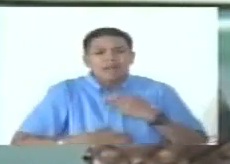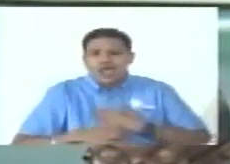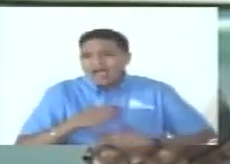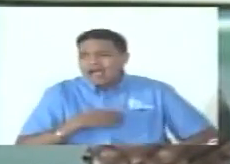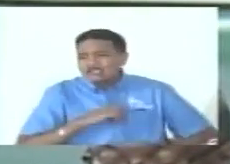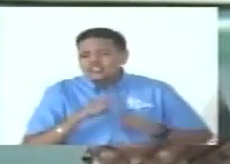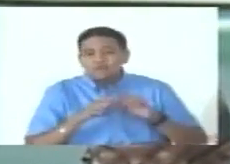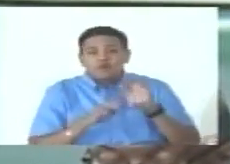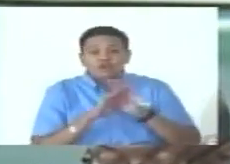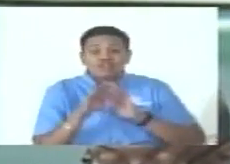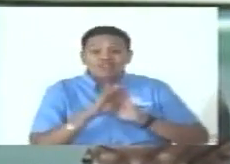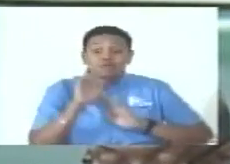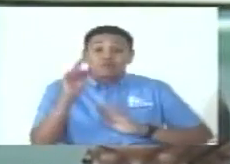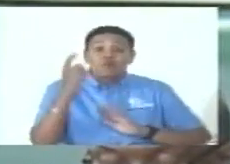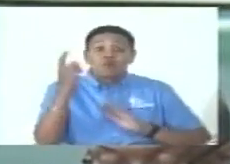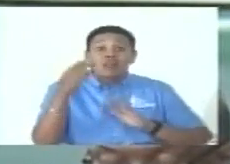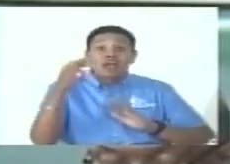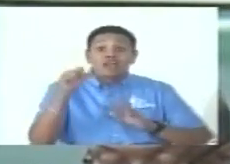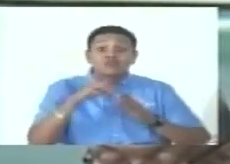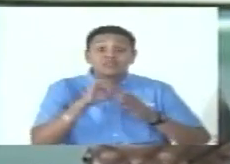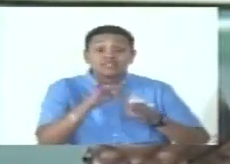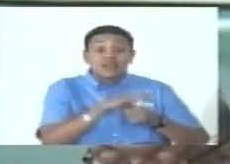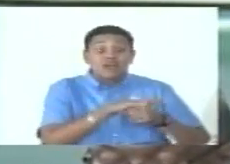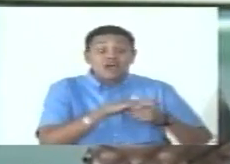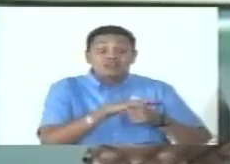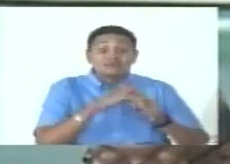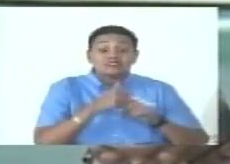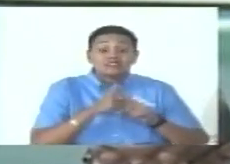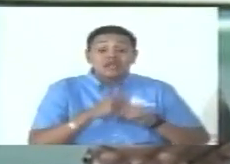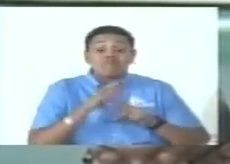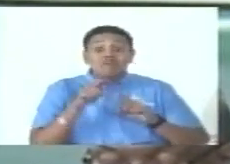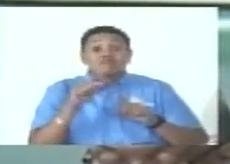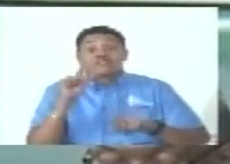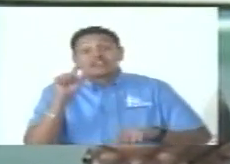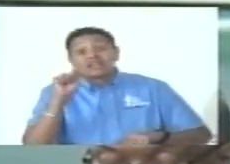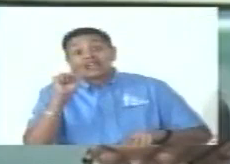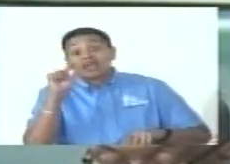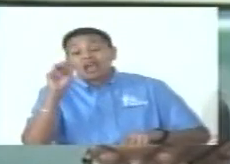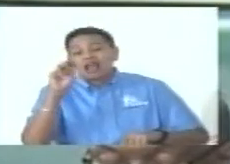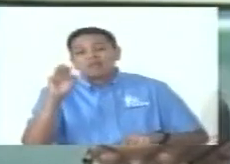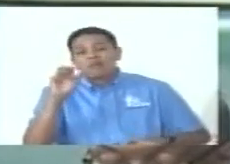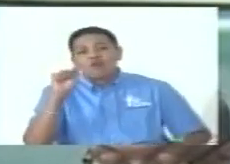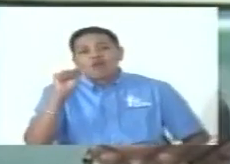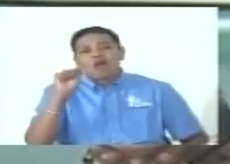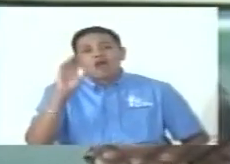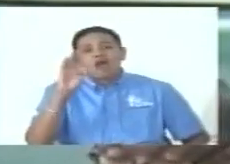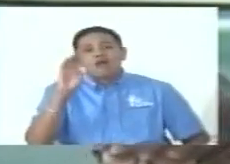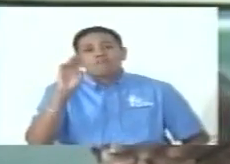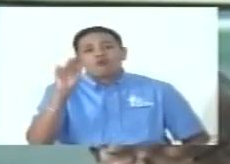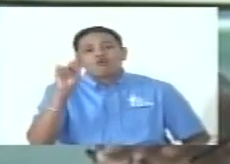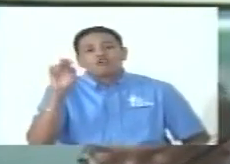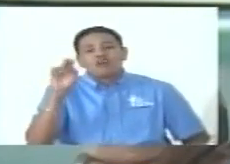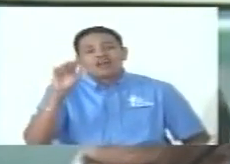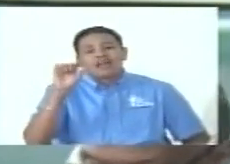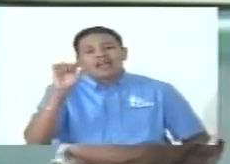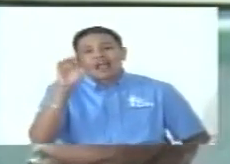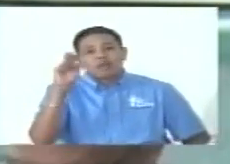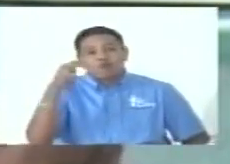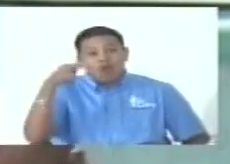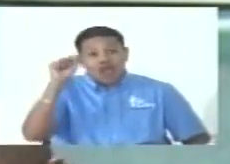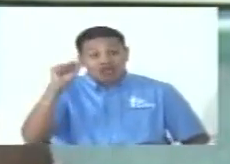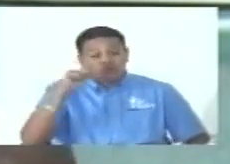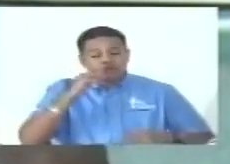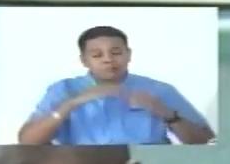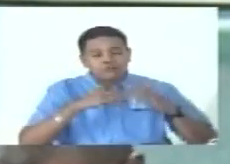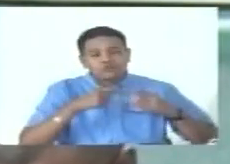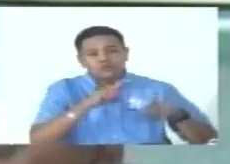The only high school in the constituency, Abbotnott Galimore High, was built during his tenure as Member of